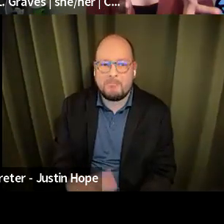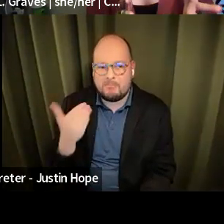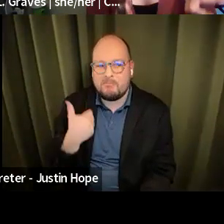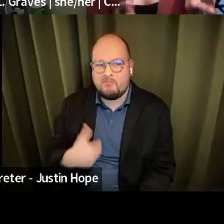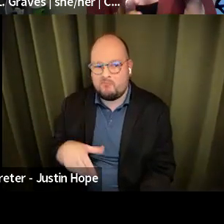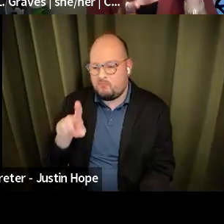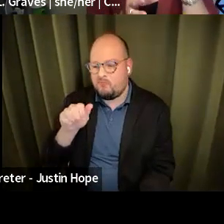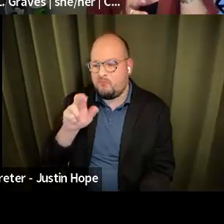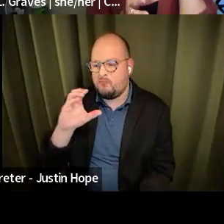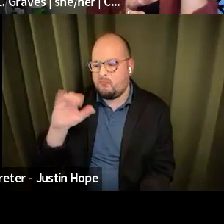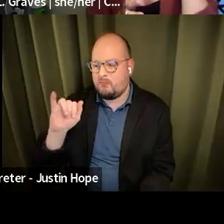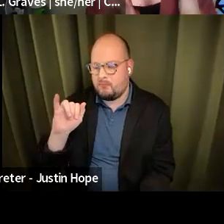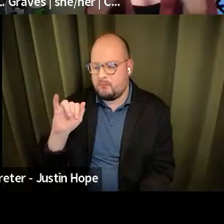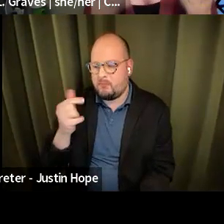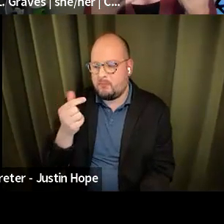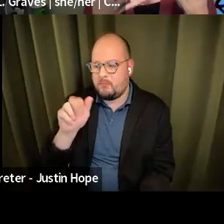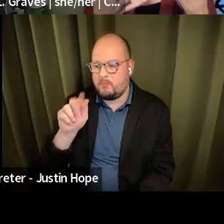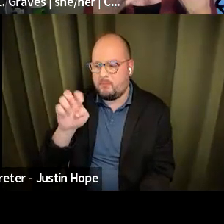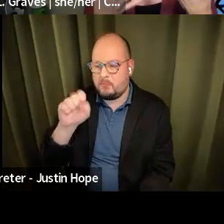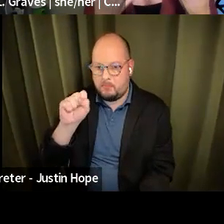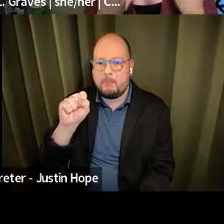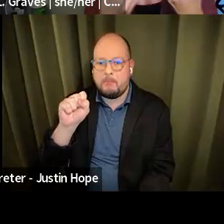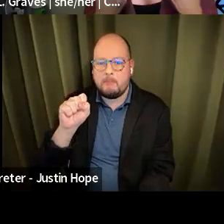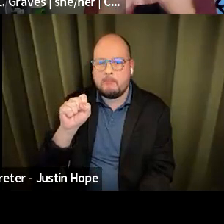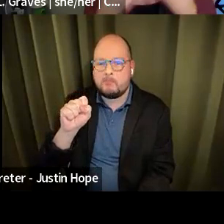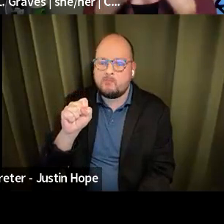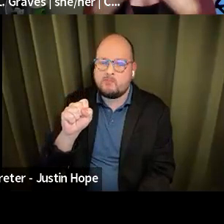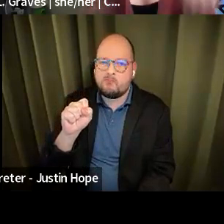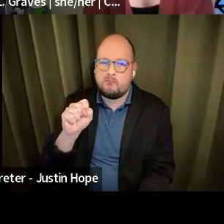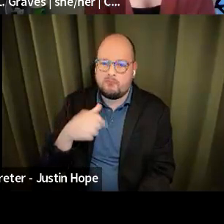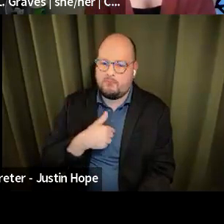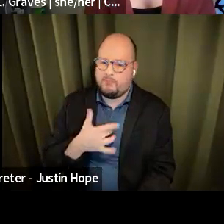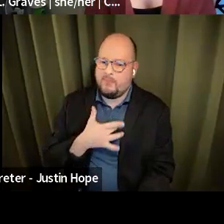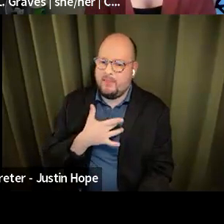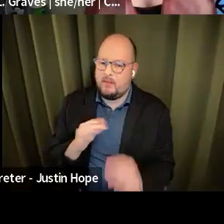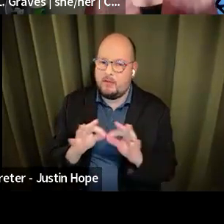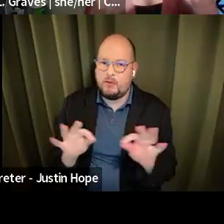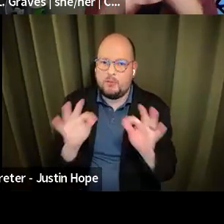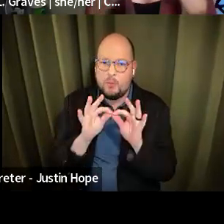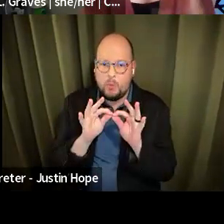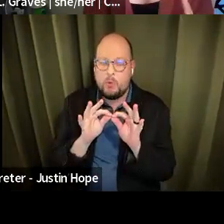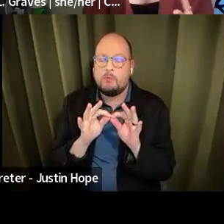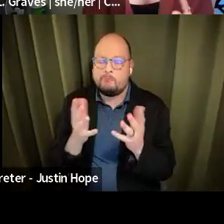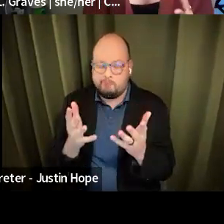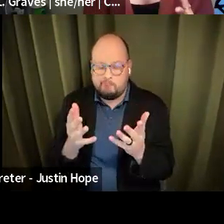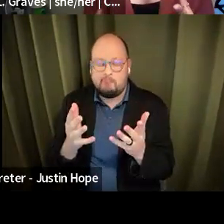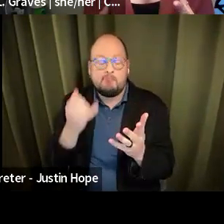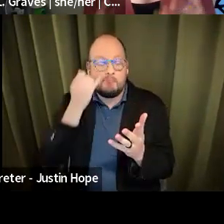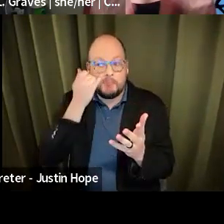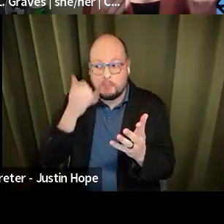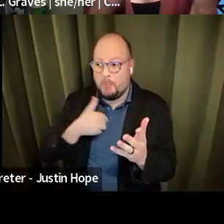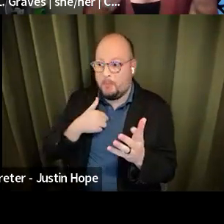again. Yeah, I think it's so important, because when I think about when I go to a hospital or I go to a